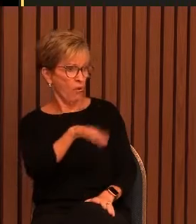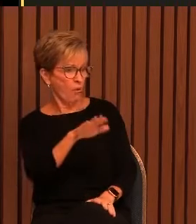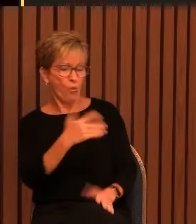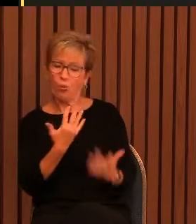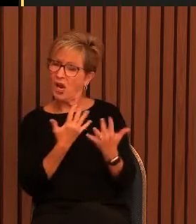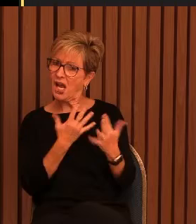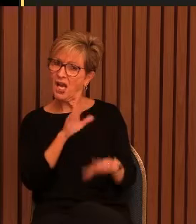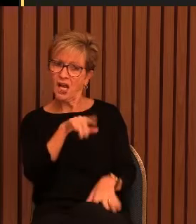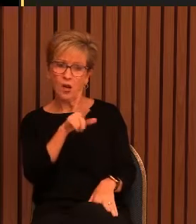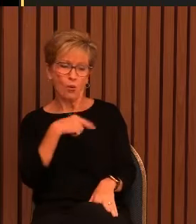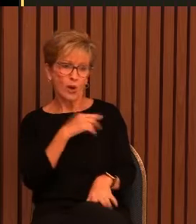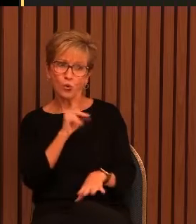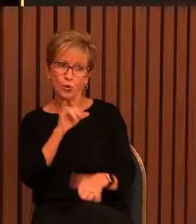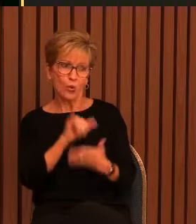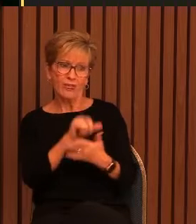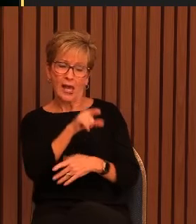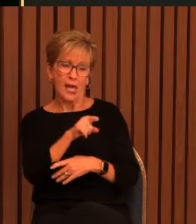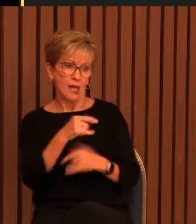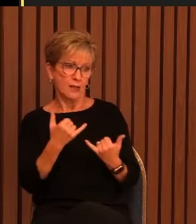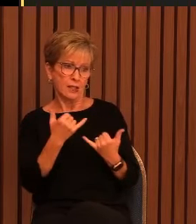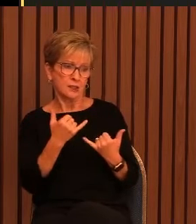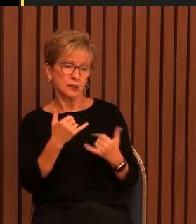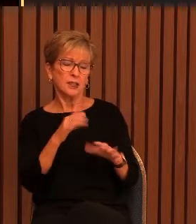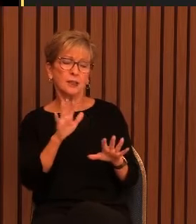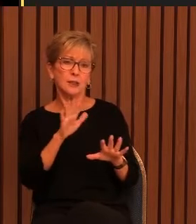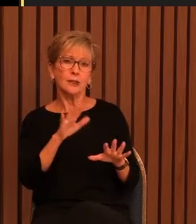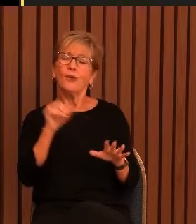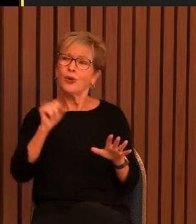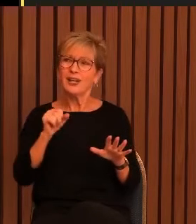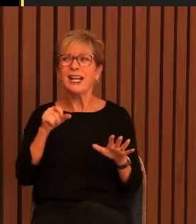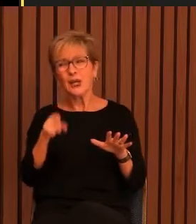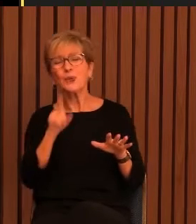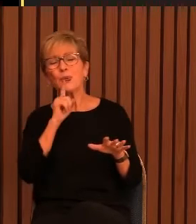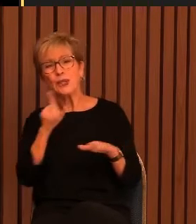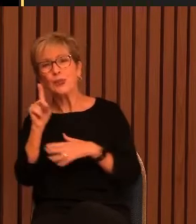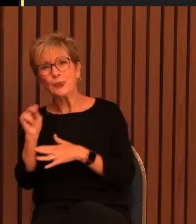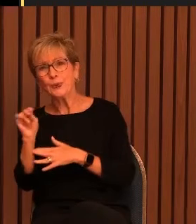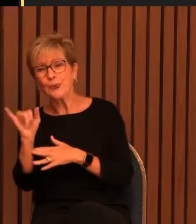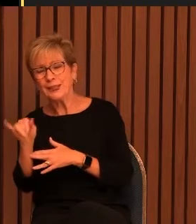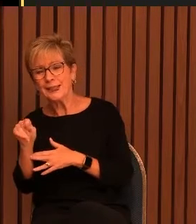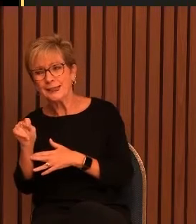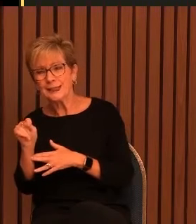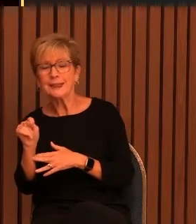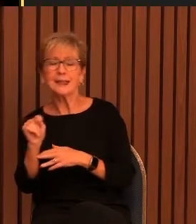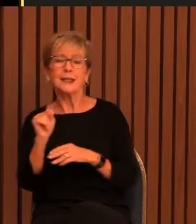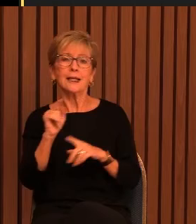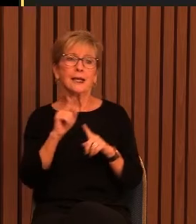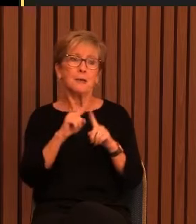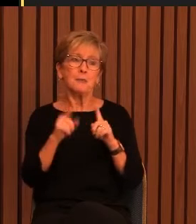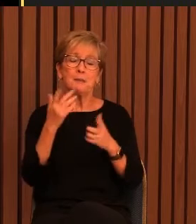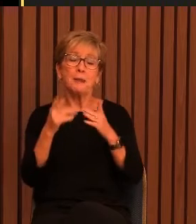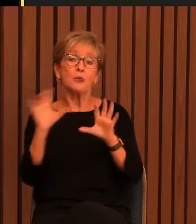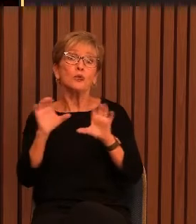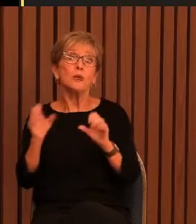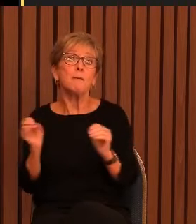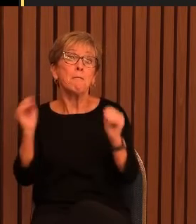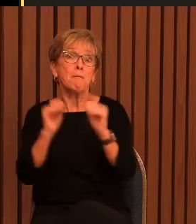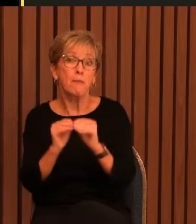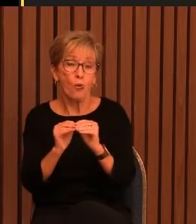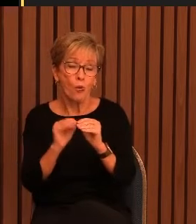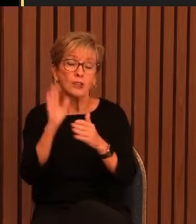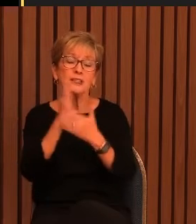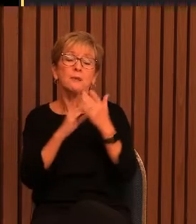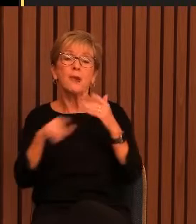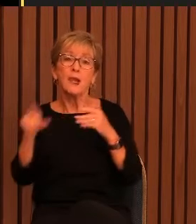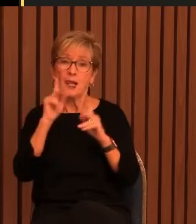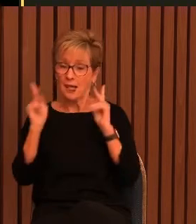minute, we don't do that one in our district. Well, yeah, they do. It's that they may be doing more. Some of those